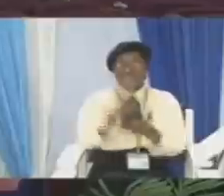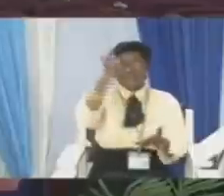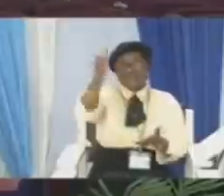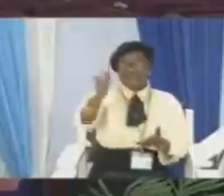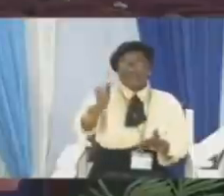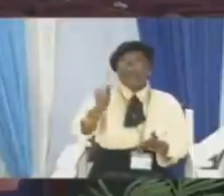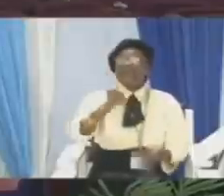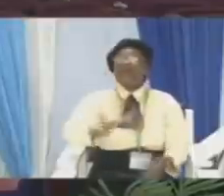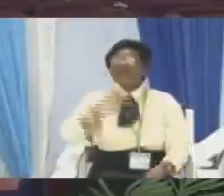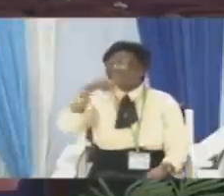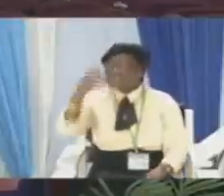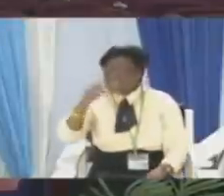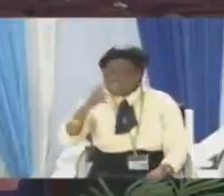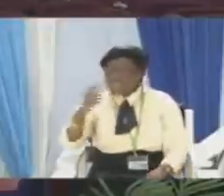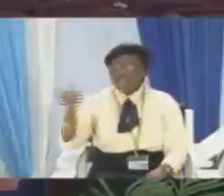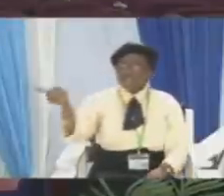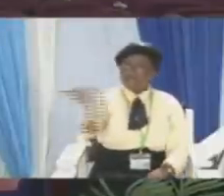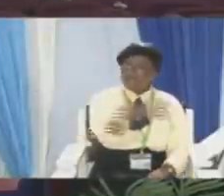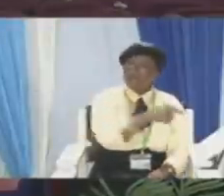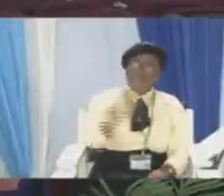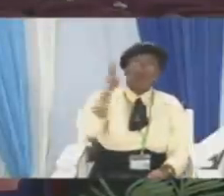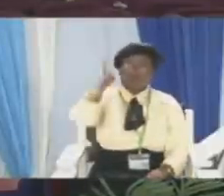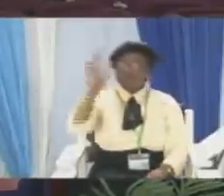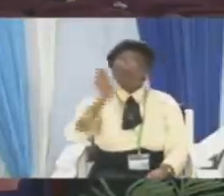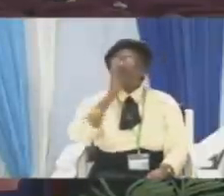I said, you shall be fruitful.